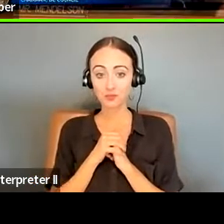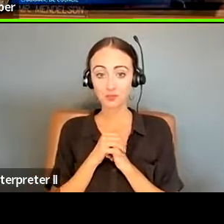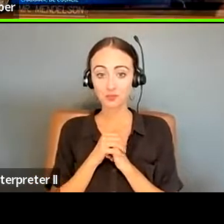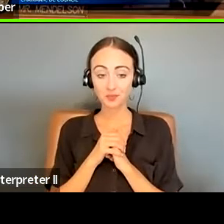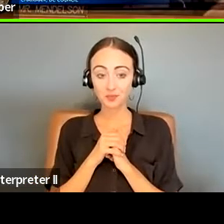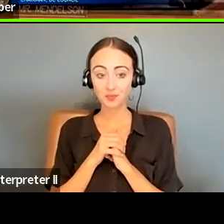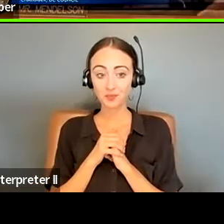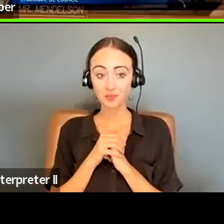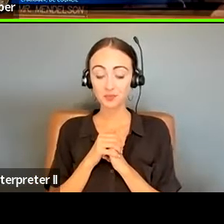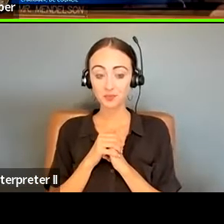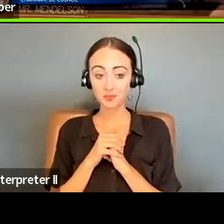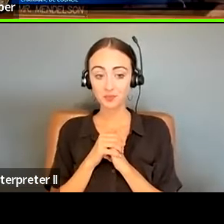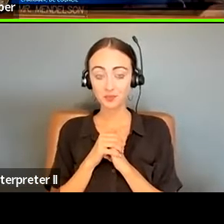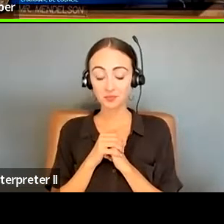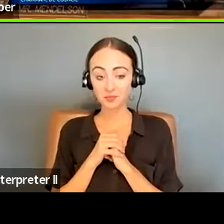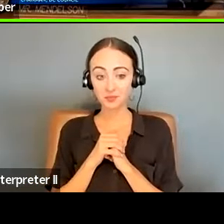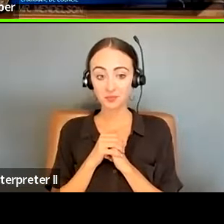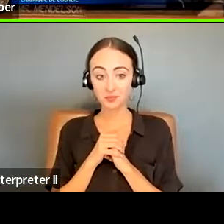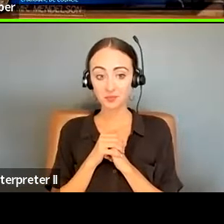This